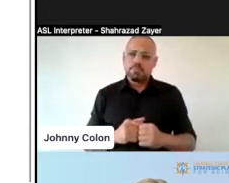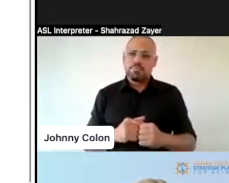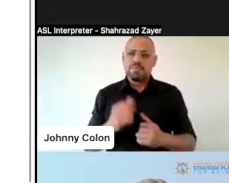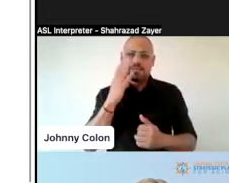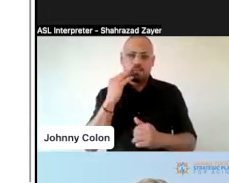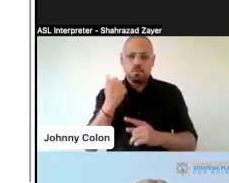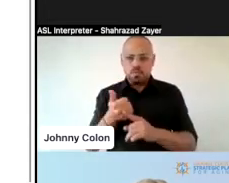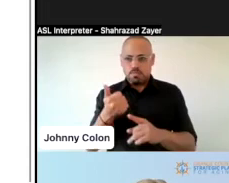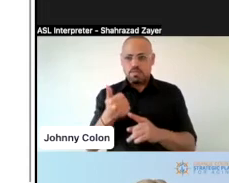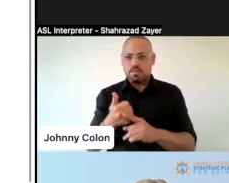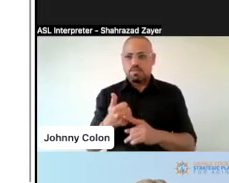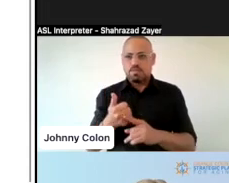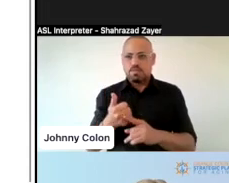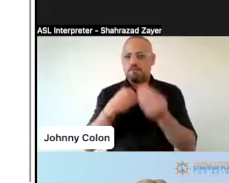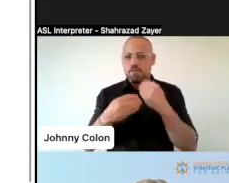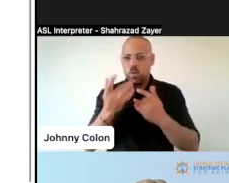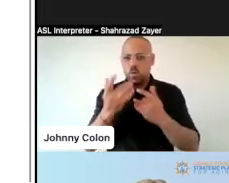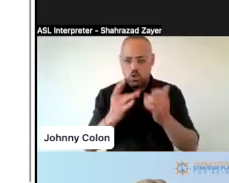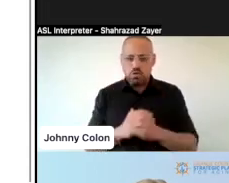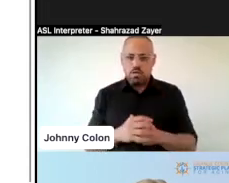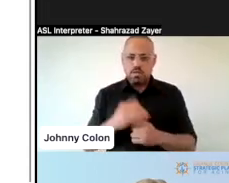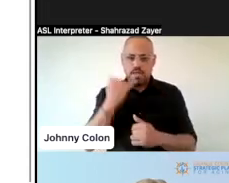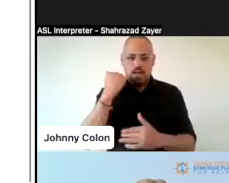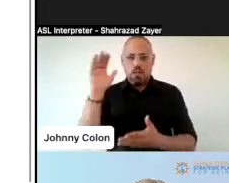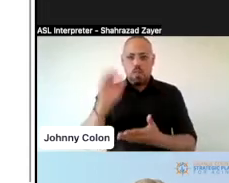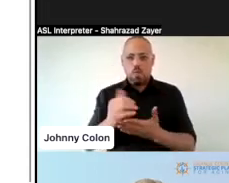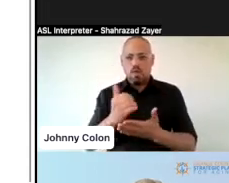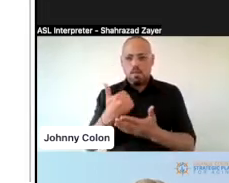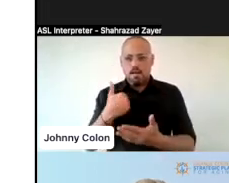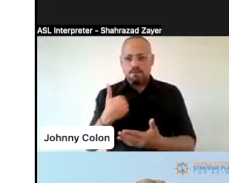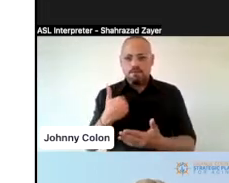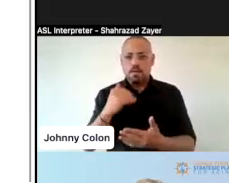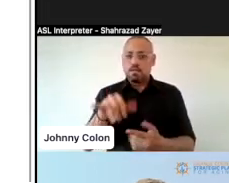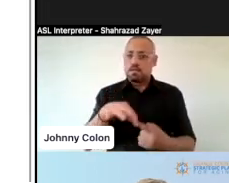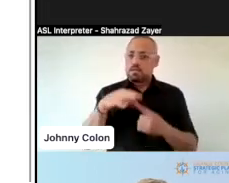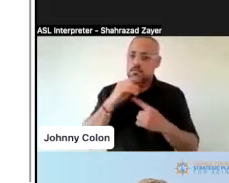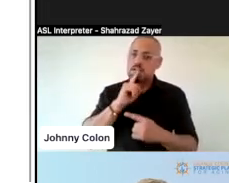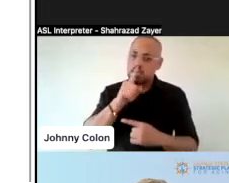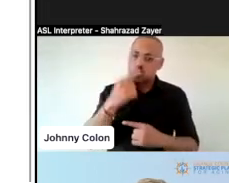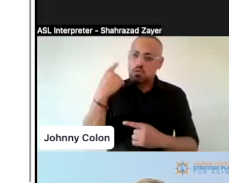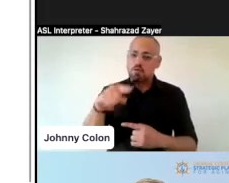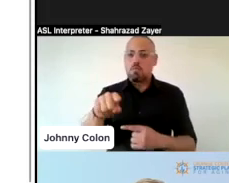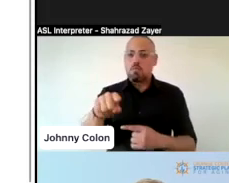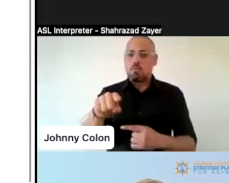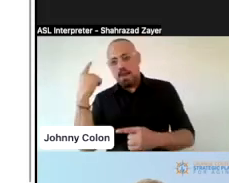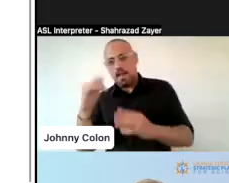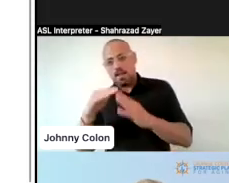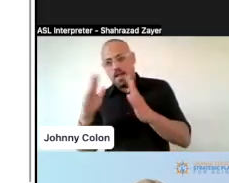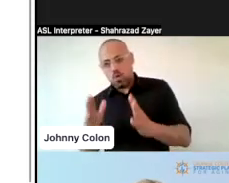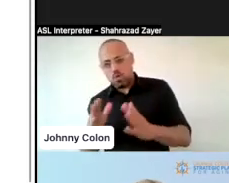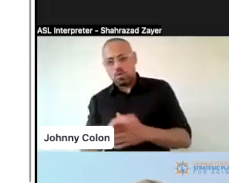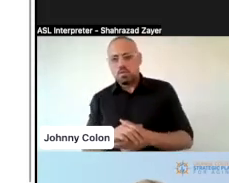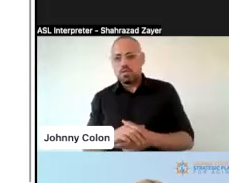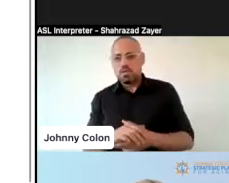experiencing food insecurity if they are low income. This is especially true of Black households,